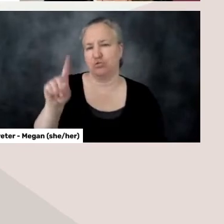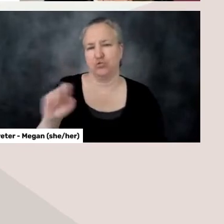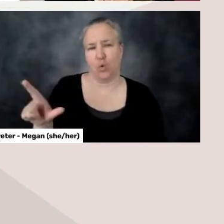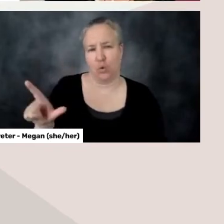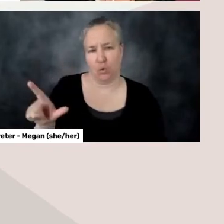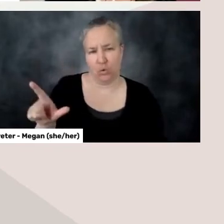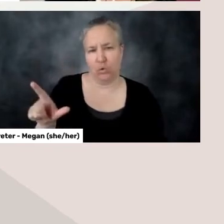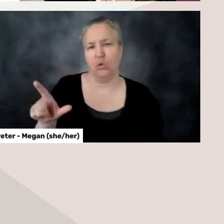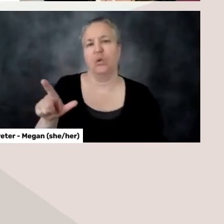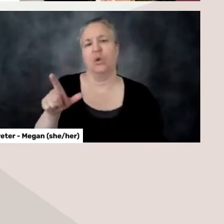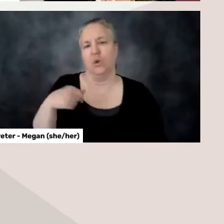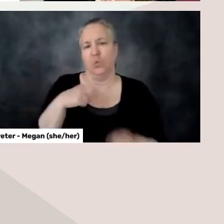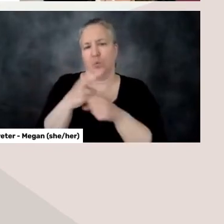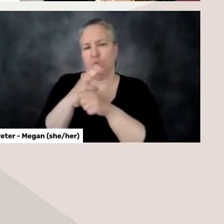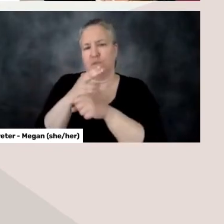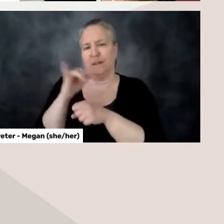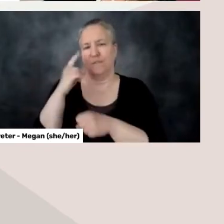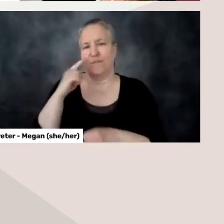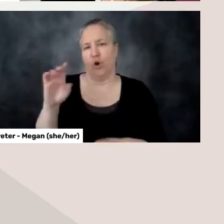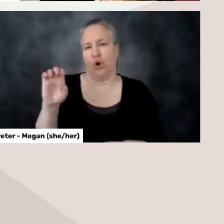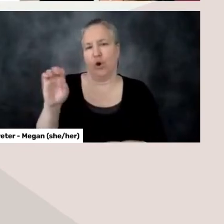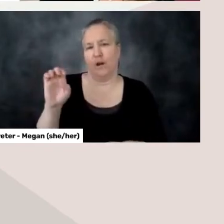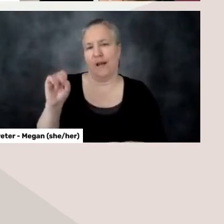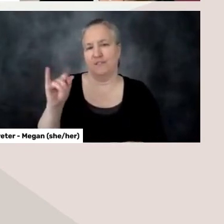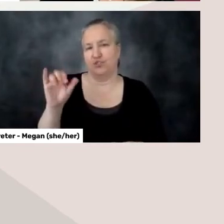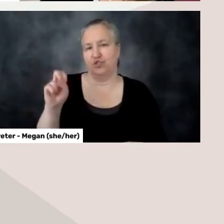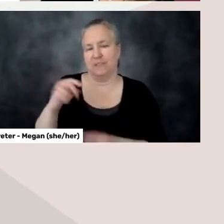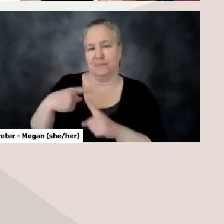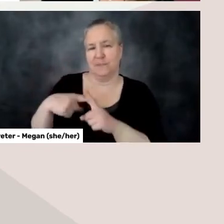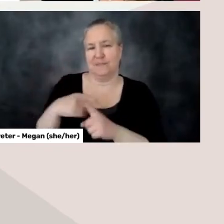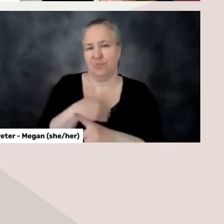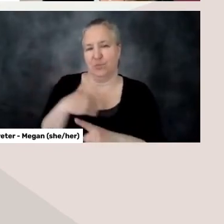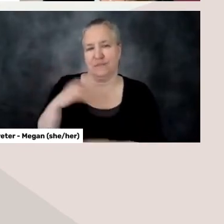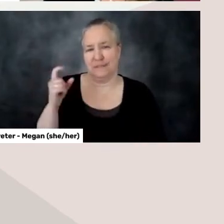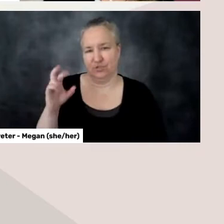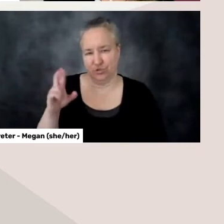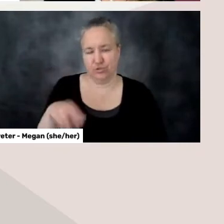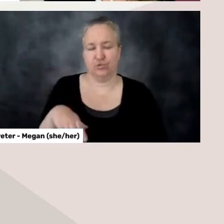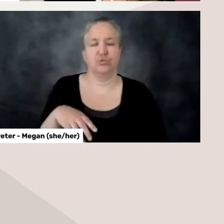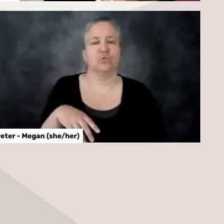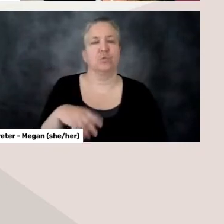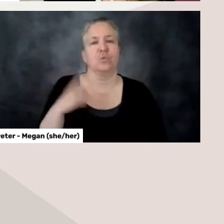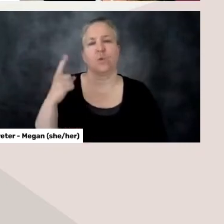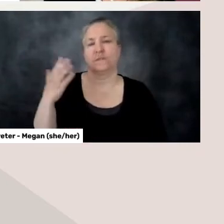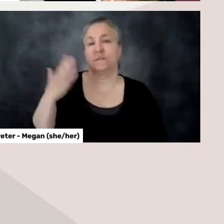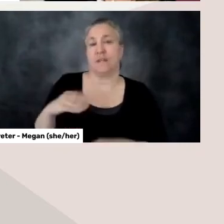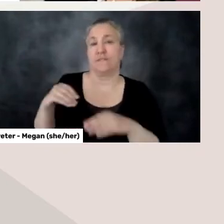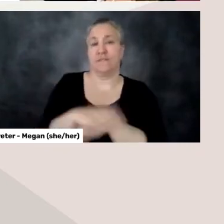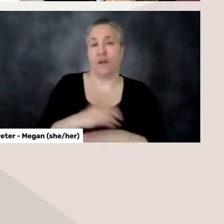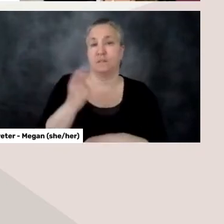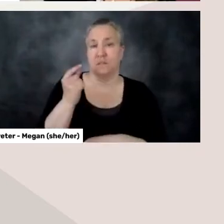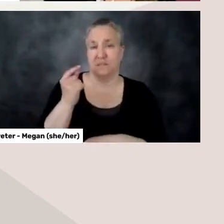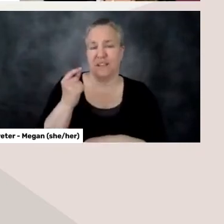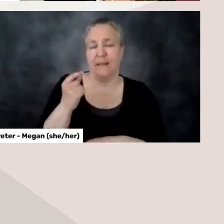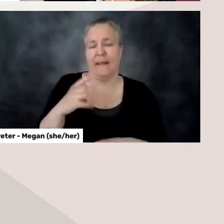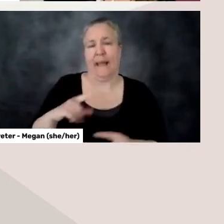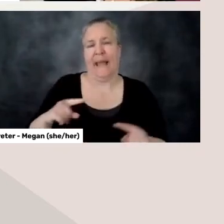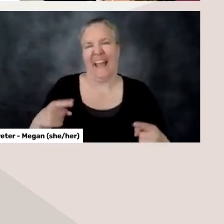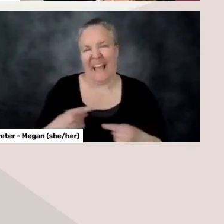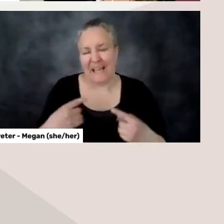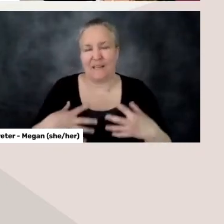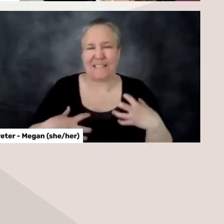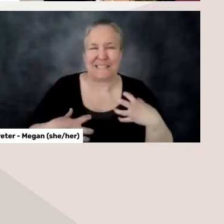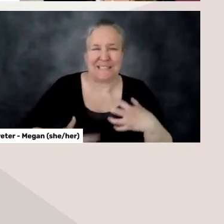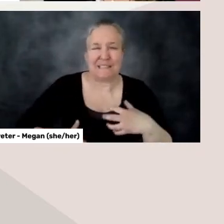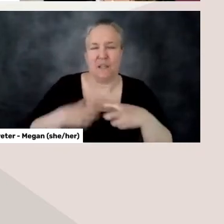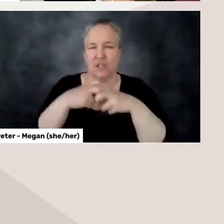aromatase inhibitor that we use for estrogen positive breast cancer. And the one side effect that it causes is achiness, stiffness